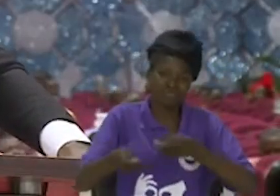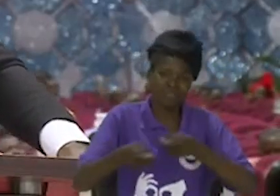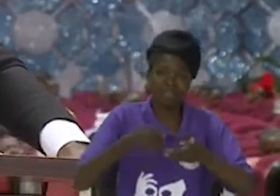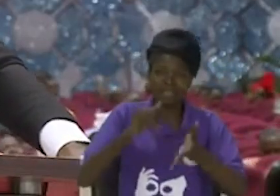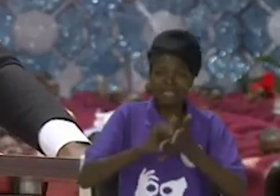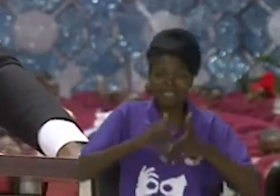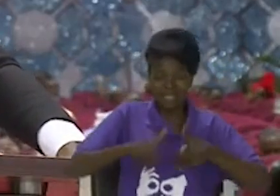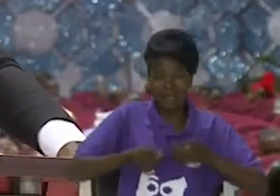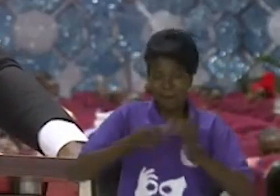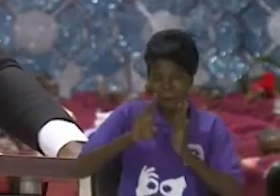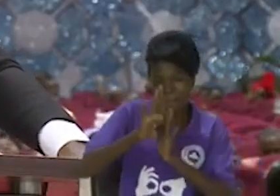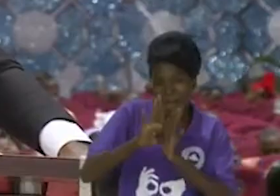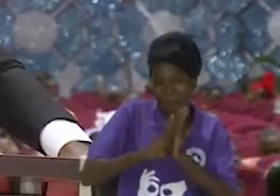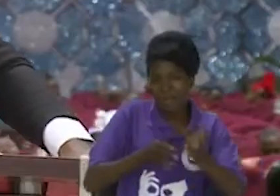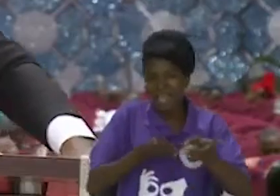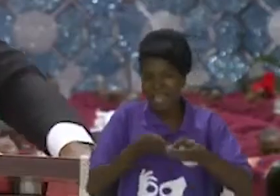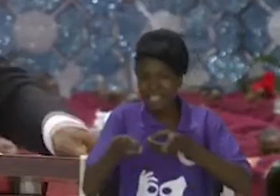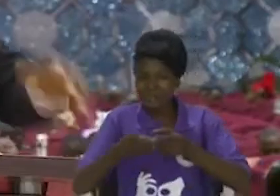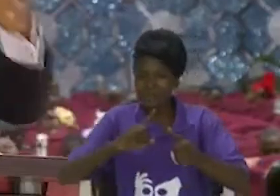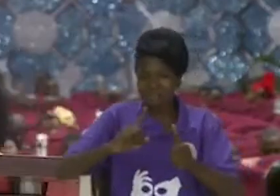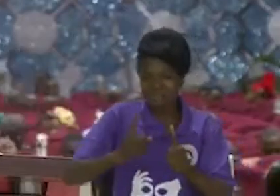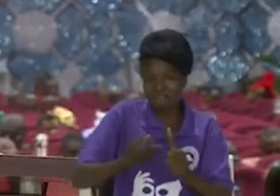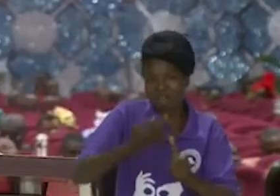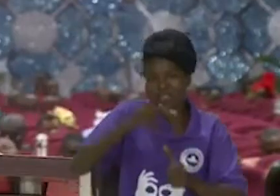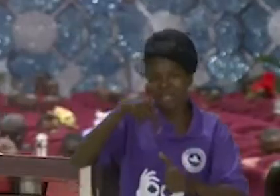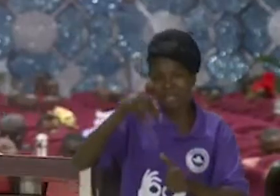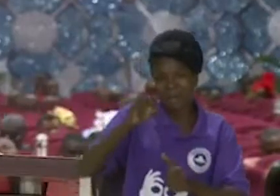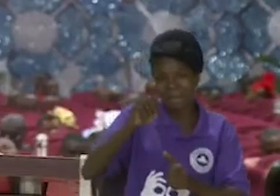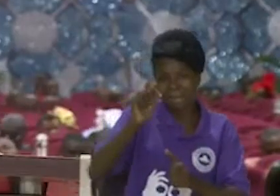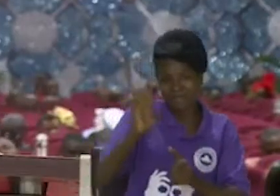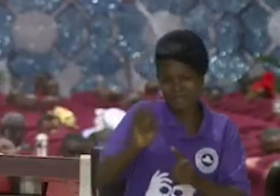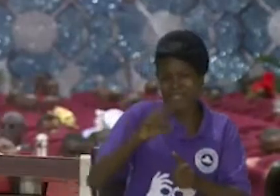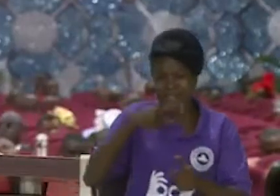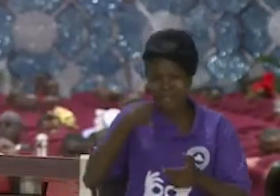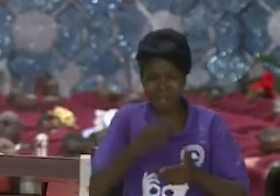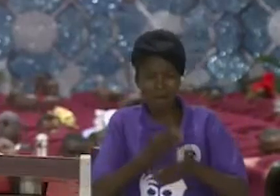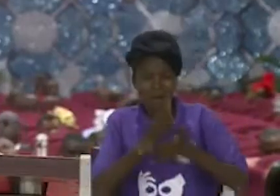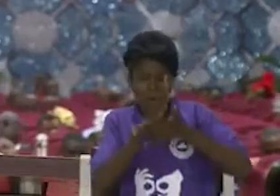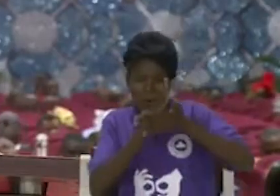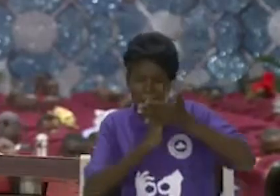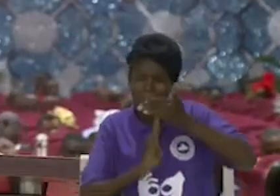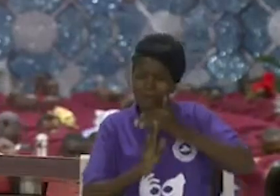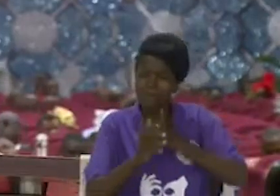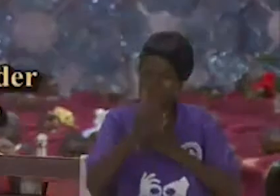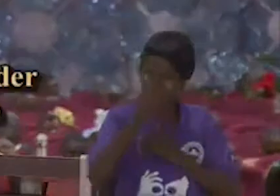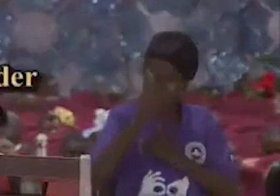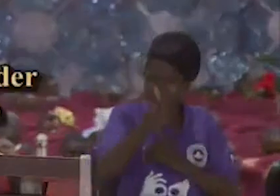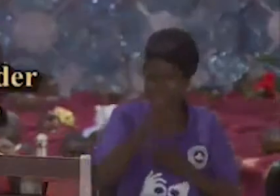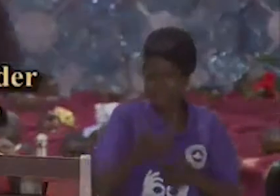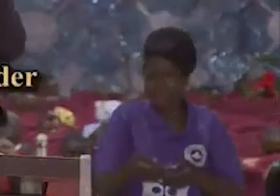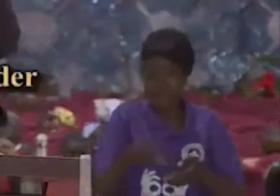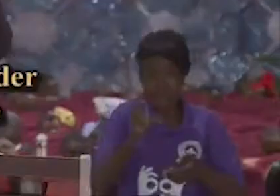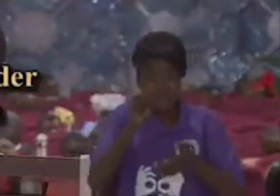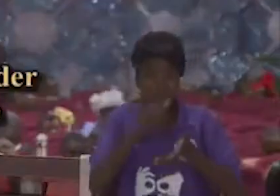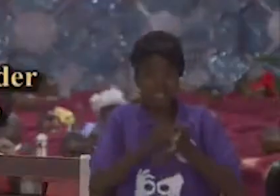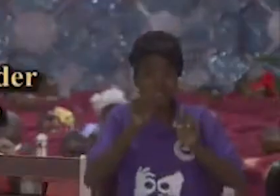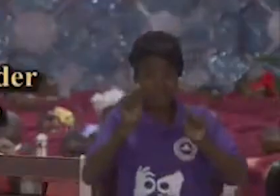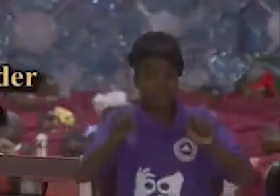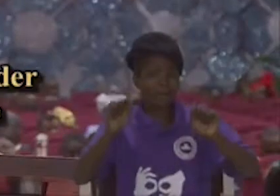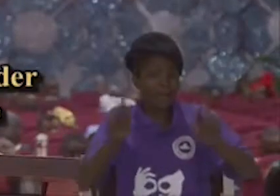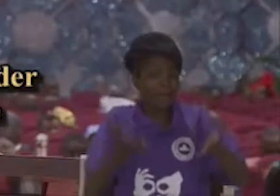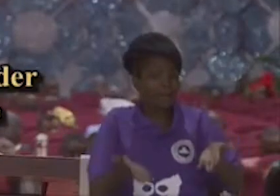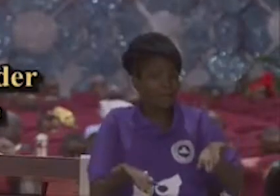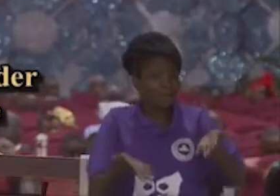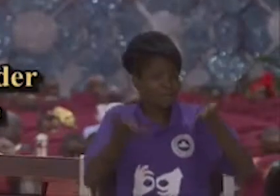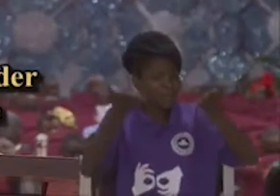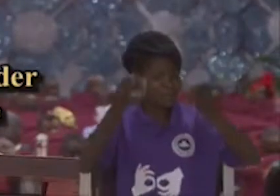verse 6, 1 Peter chapter 5 verse 6, it says, humble yourselves under the mighty hand of God, that he may do what? Exalt you in due